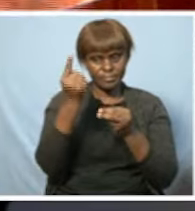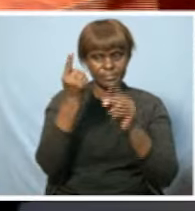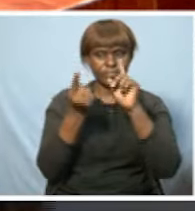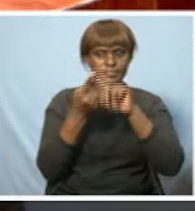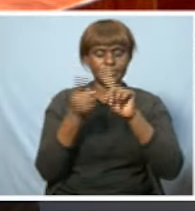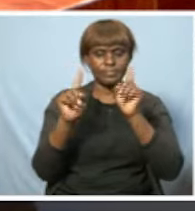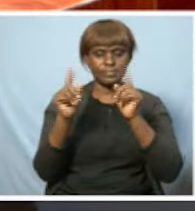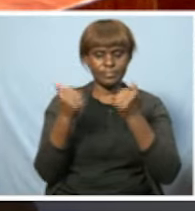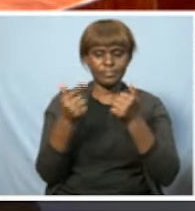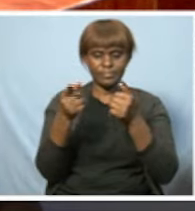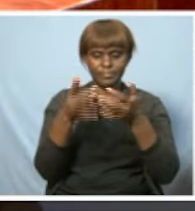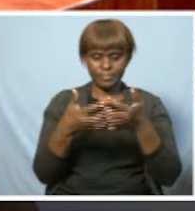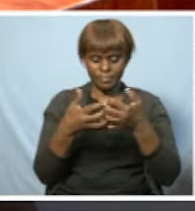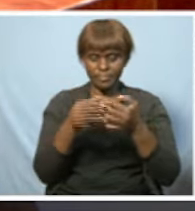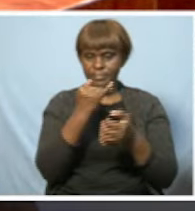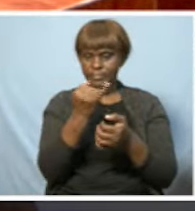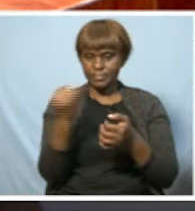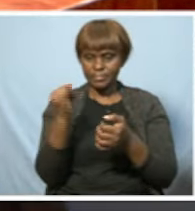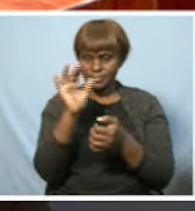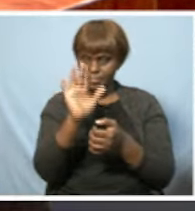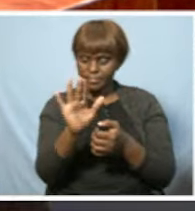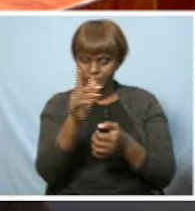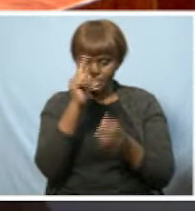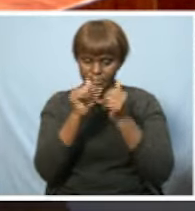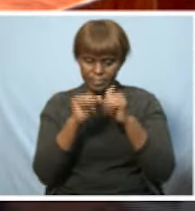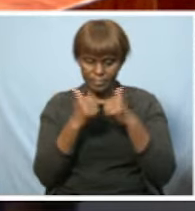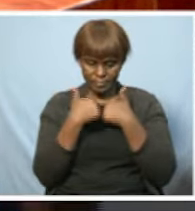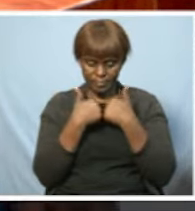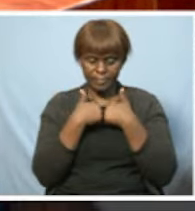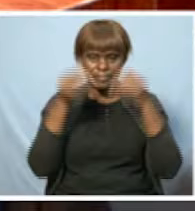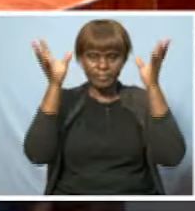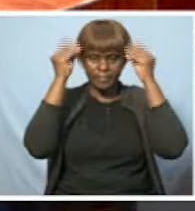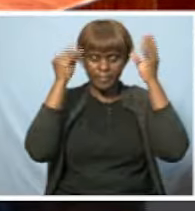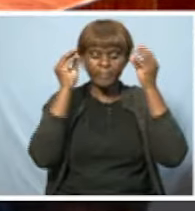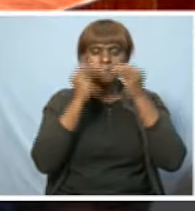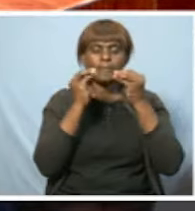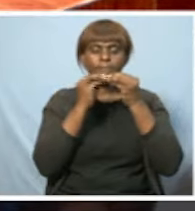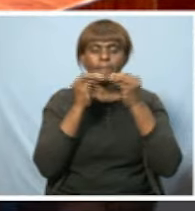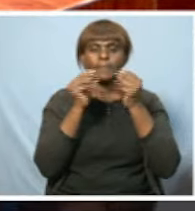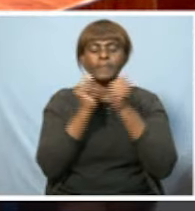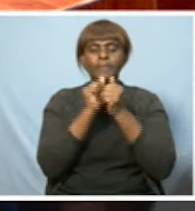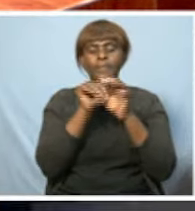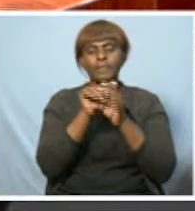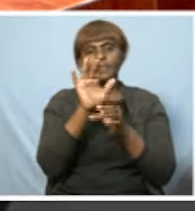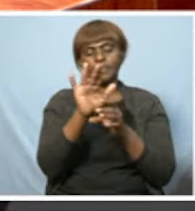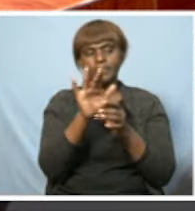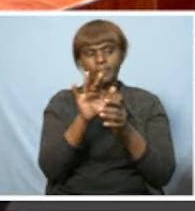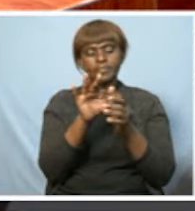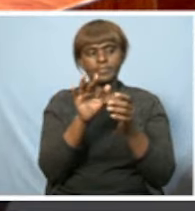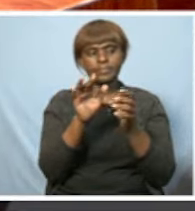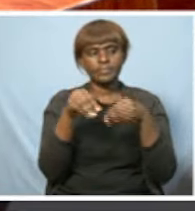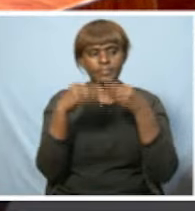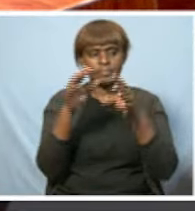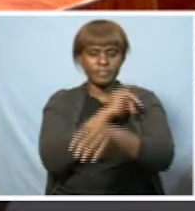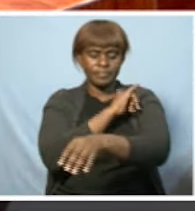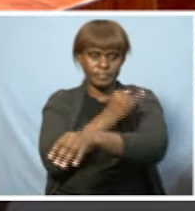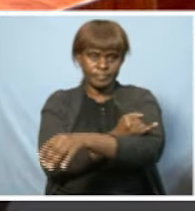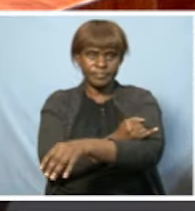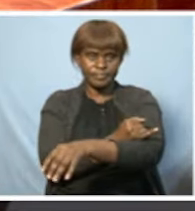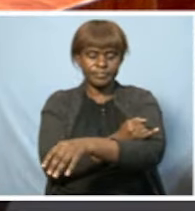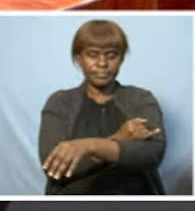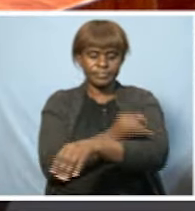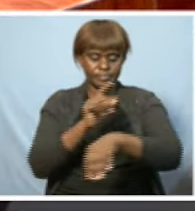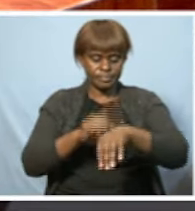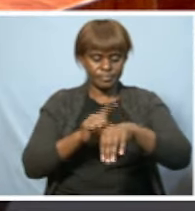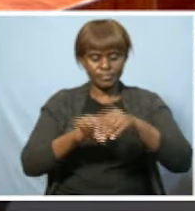where engineering issues are concerned, because we have the expert within here. We gave you immunity at the